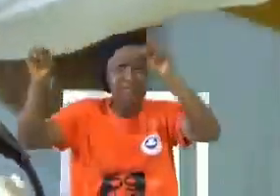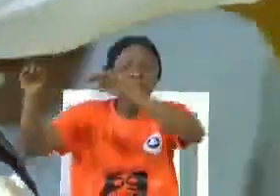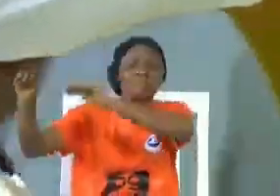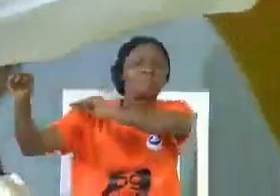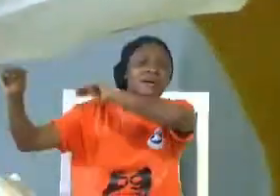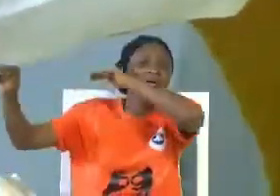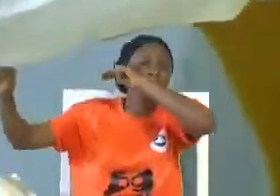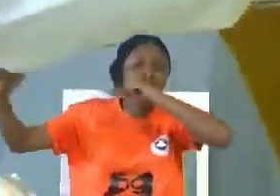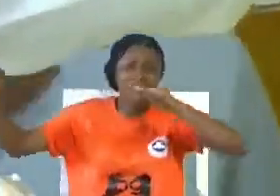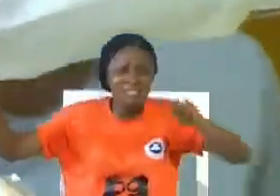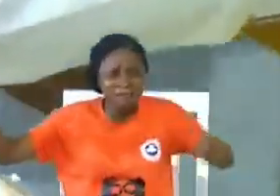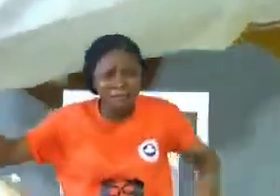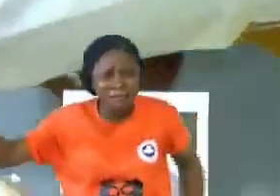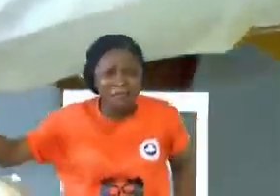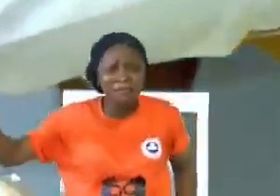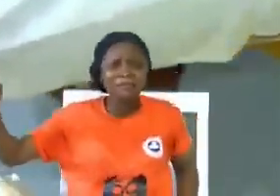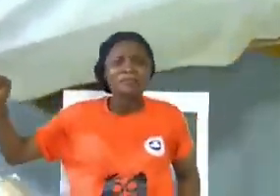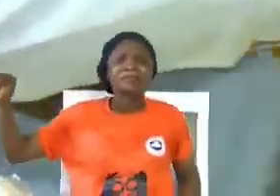majesty